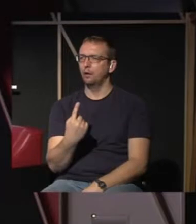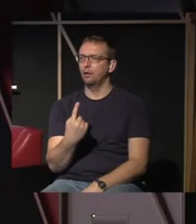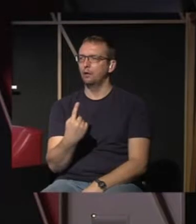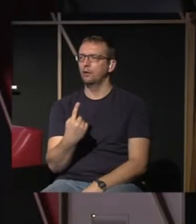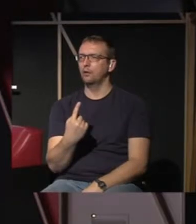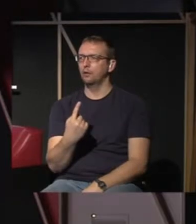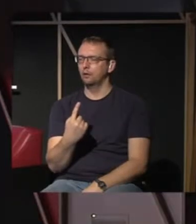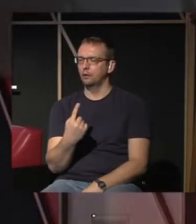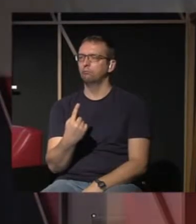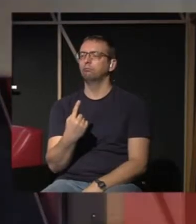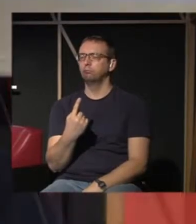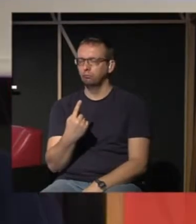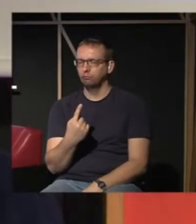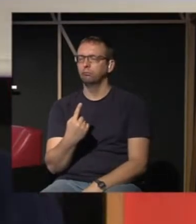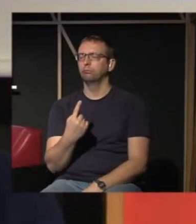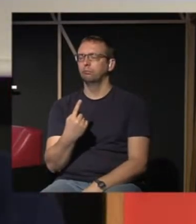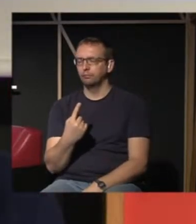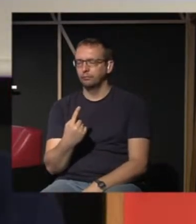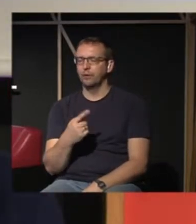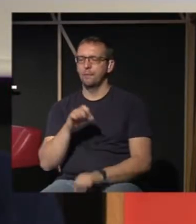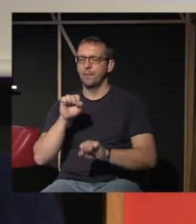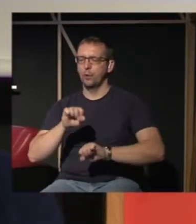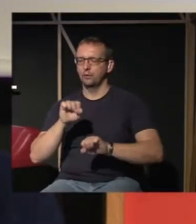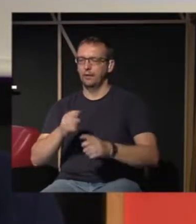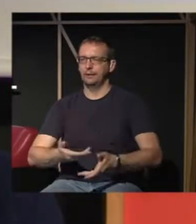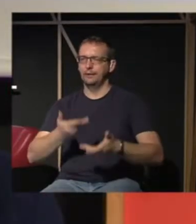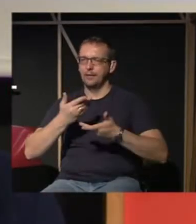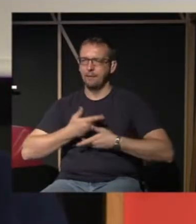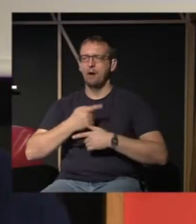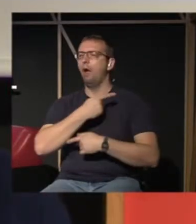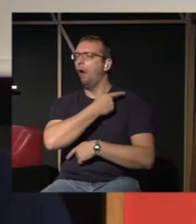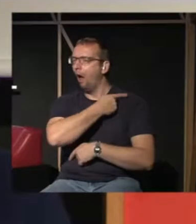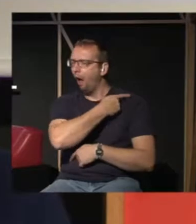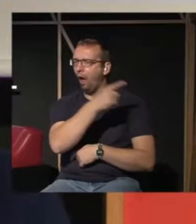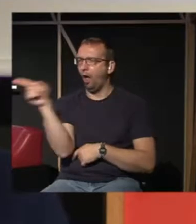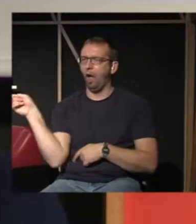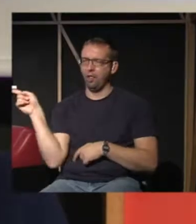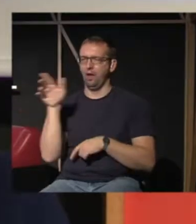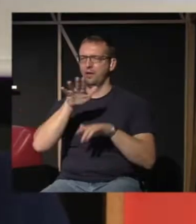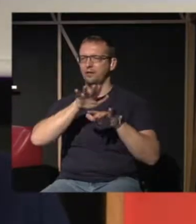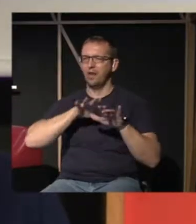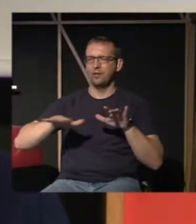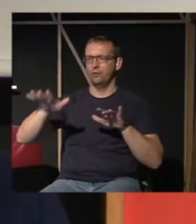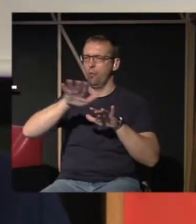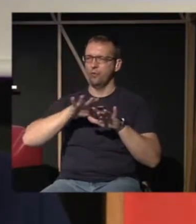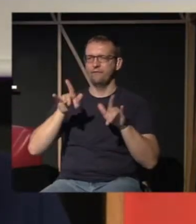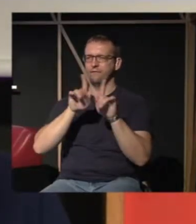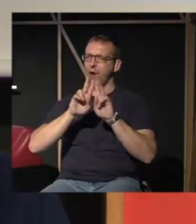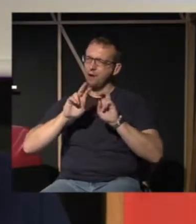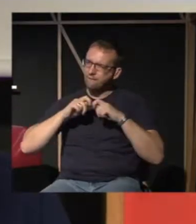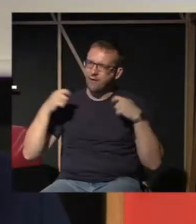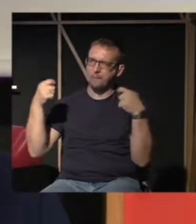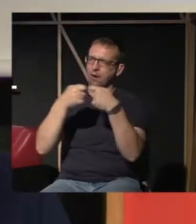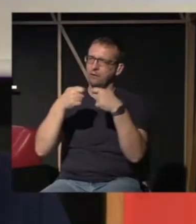them what colourblindness was all about. And at that event, I was also presenting with Funky Awaderu